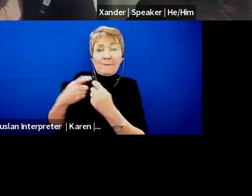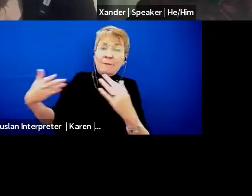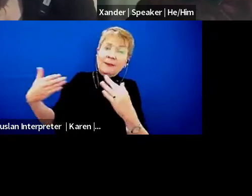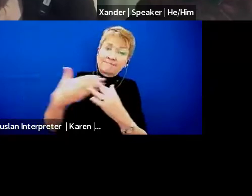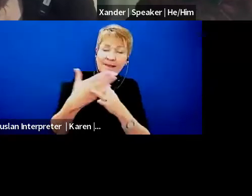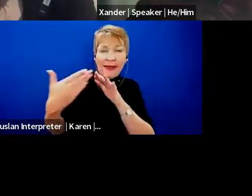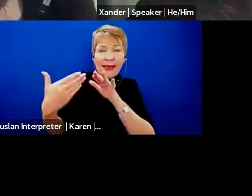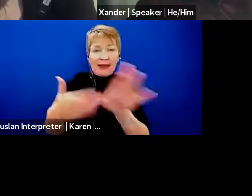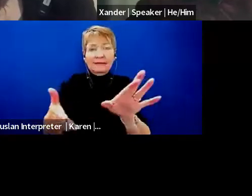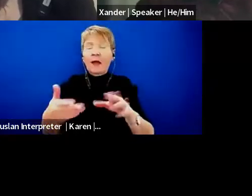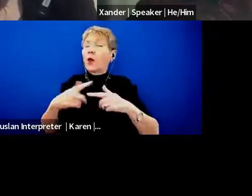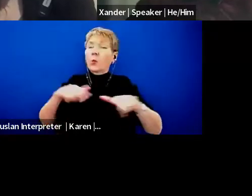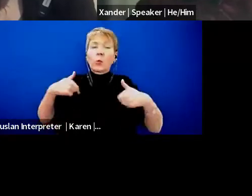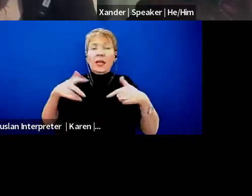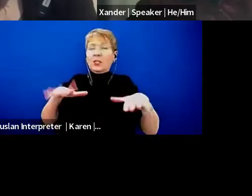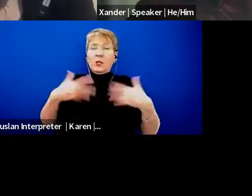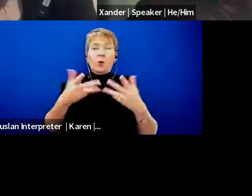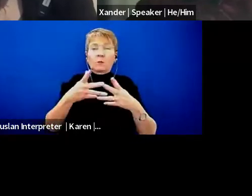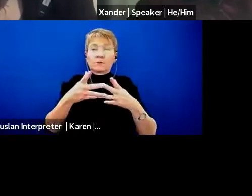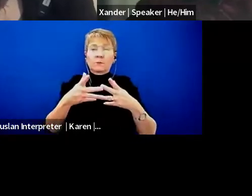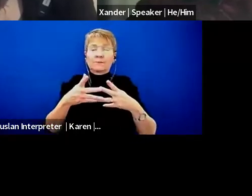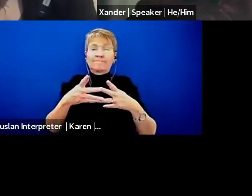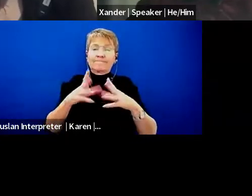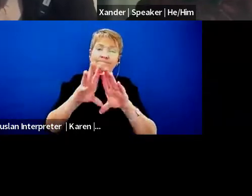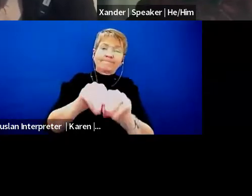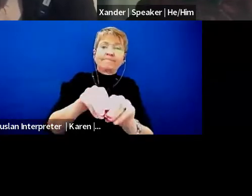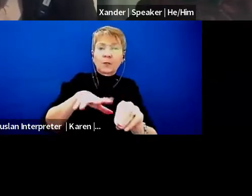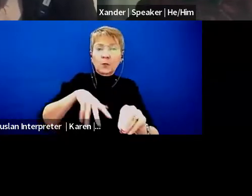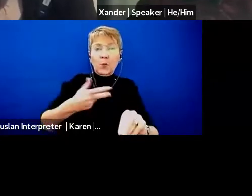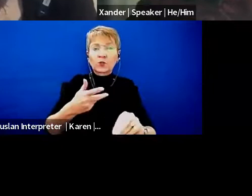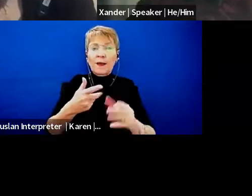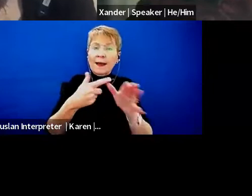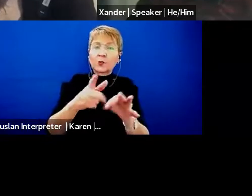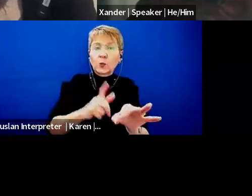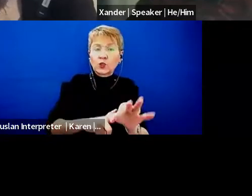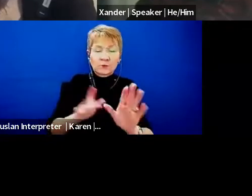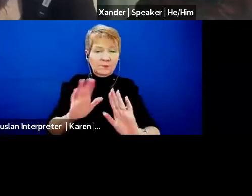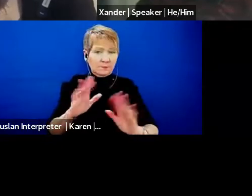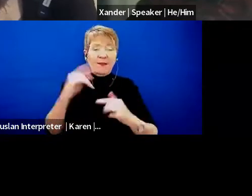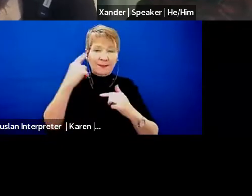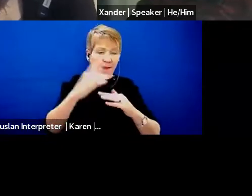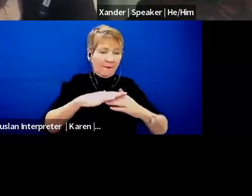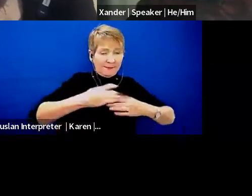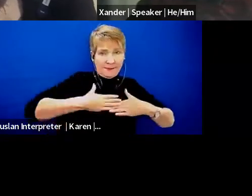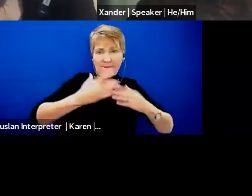Once again, we just want to make sure everyone's needs are met, yours and ours.